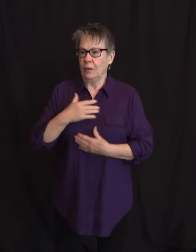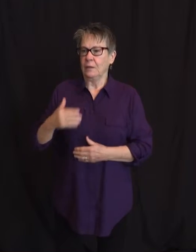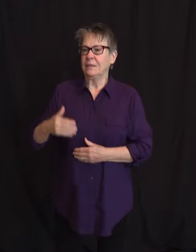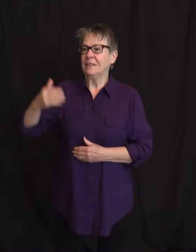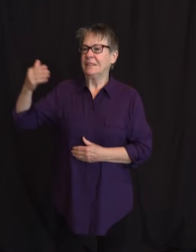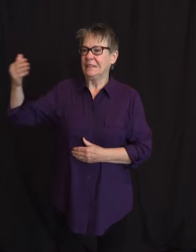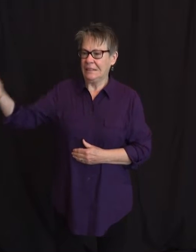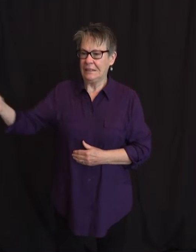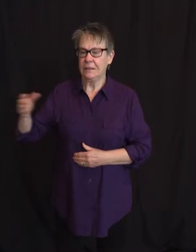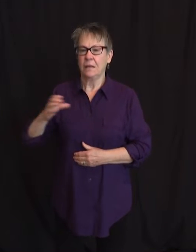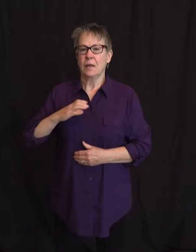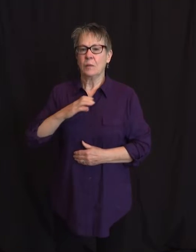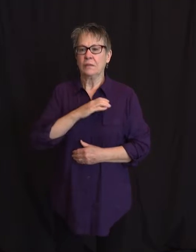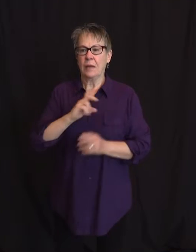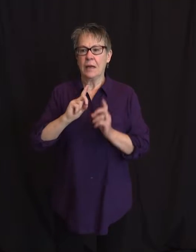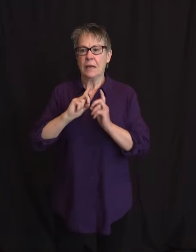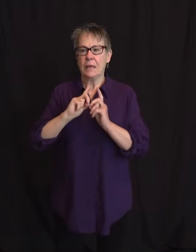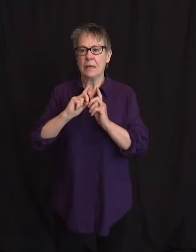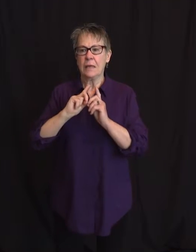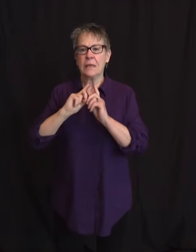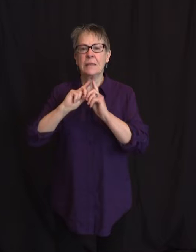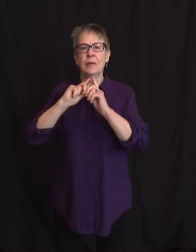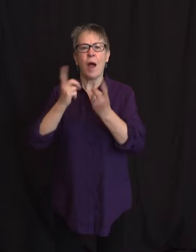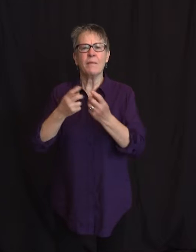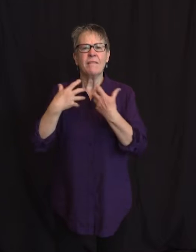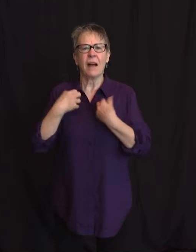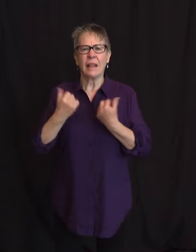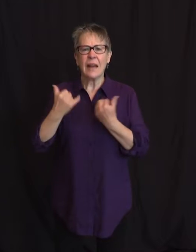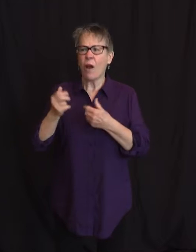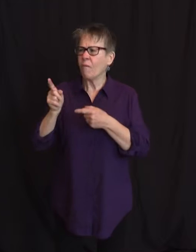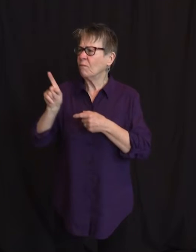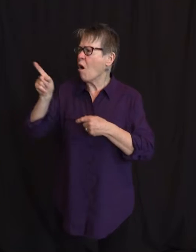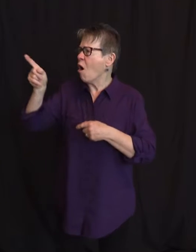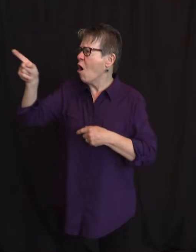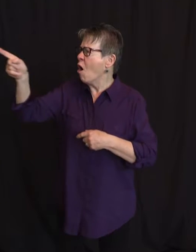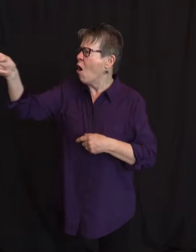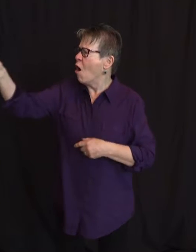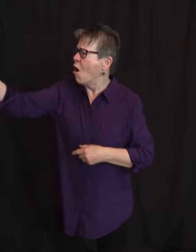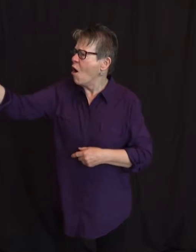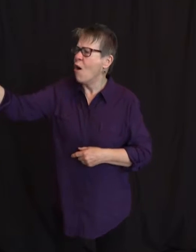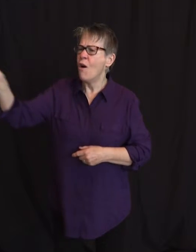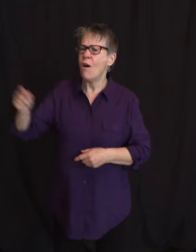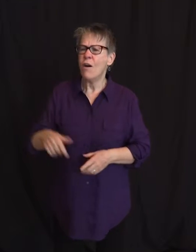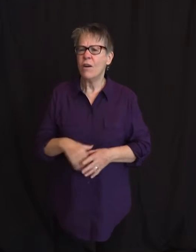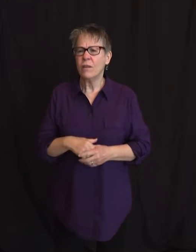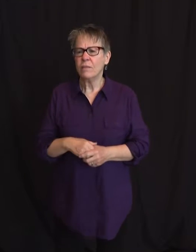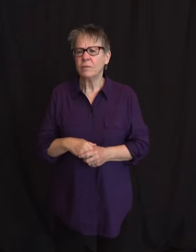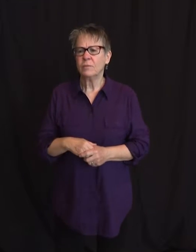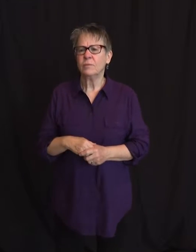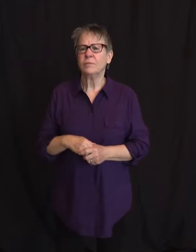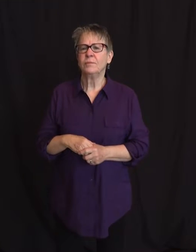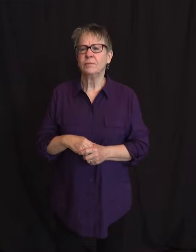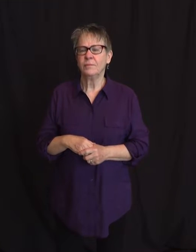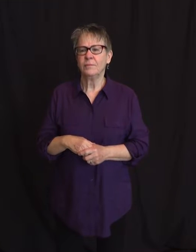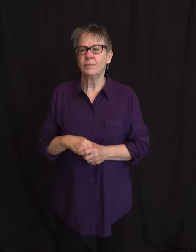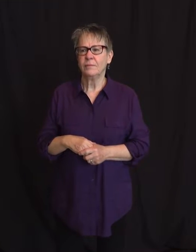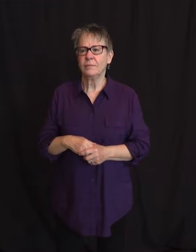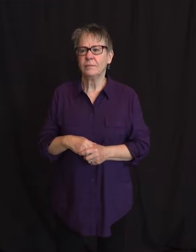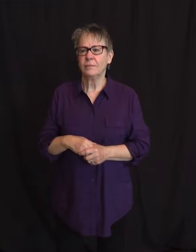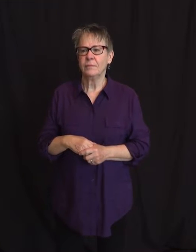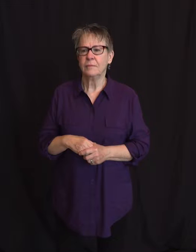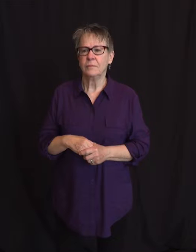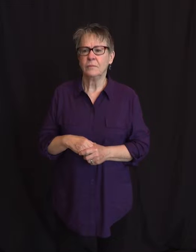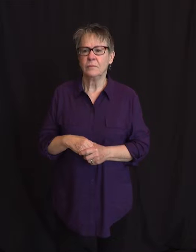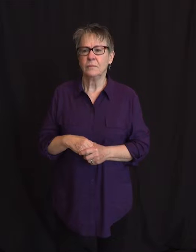Judy, this is the farthest I've been from you in a long time. Judy Persicelli. Judy, great to have you here with us. Also